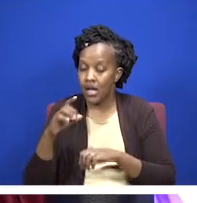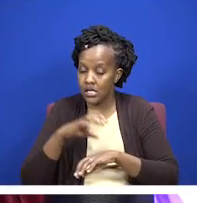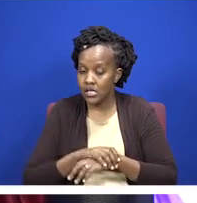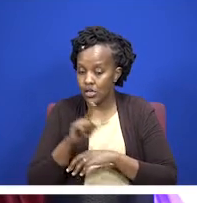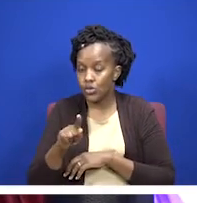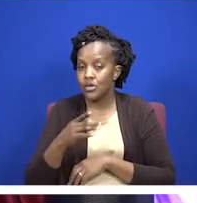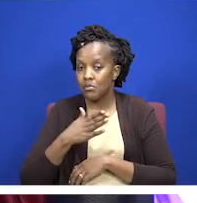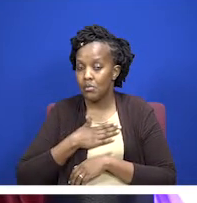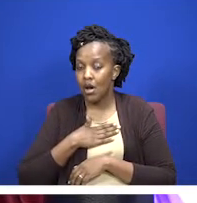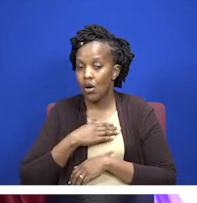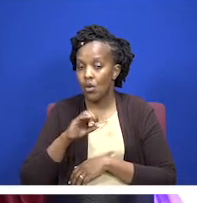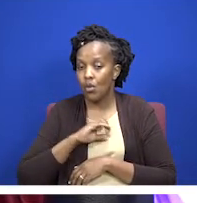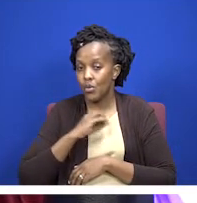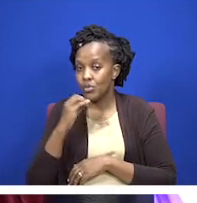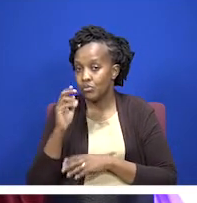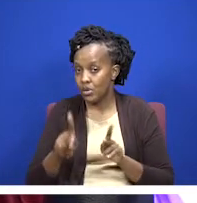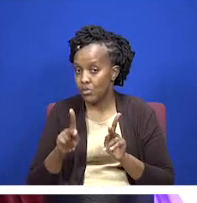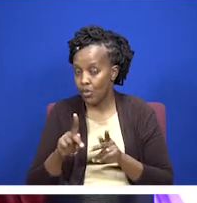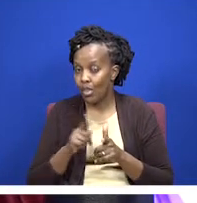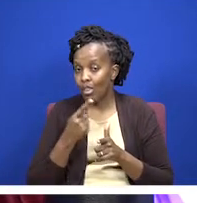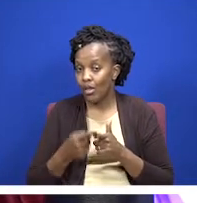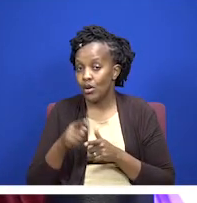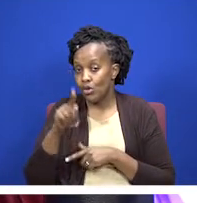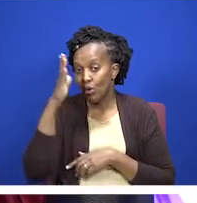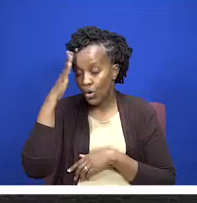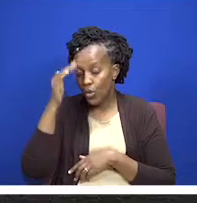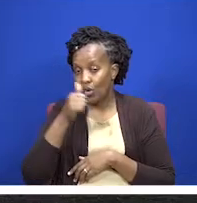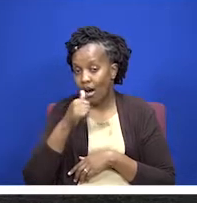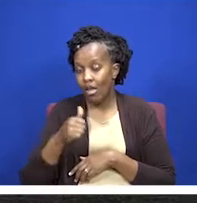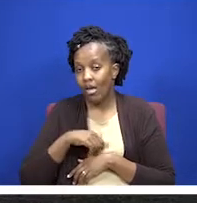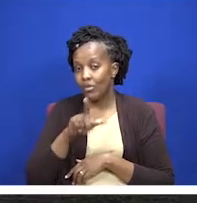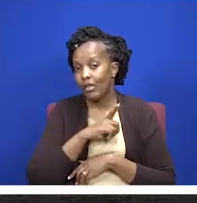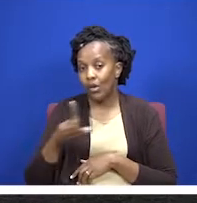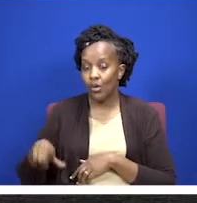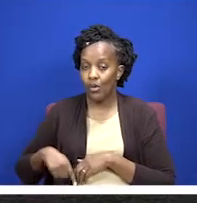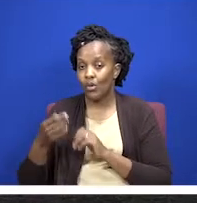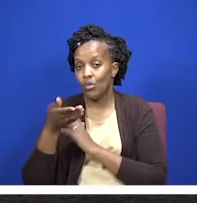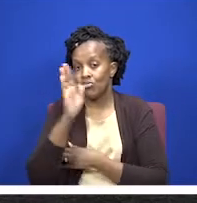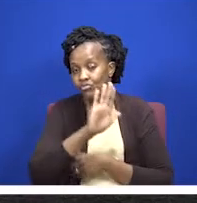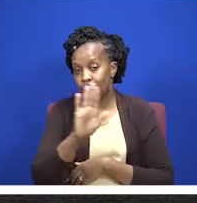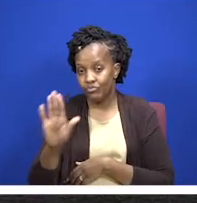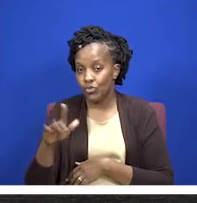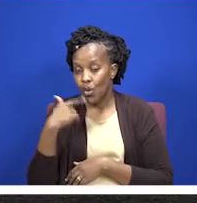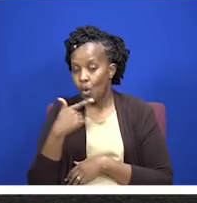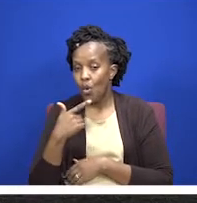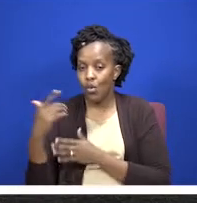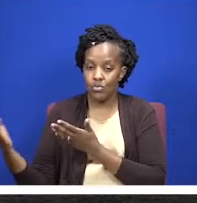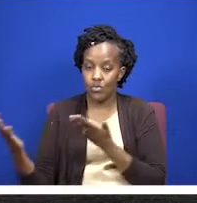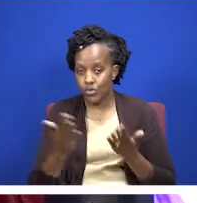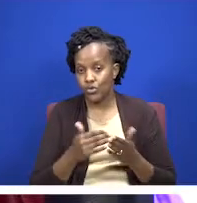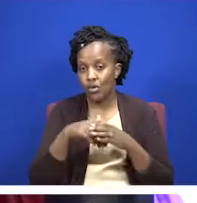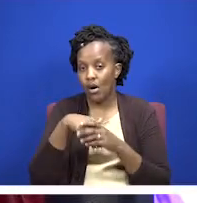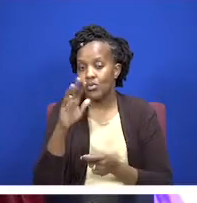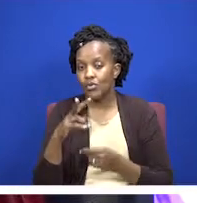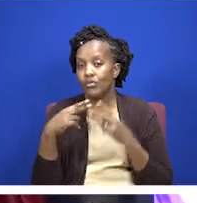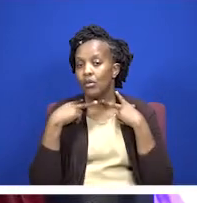people, and I will be your God. Then you will know that I am the Lord your God, who brought you out from under the yoke of the Egyptians, and